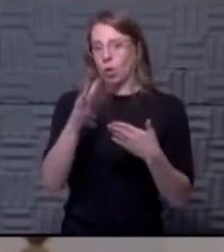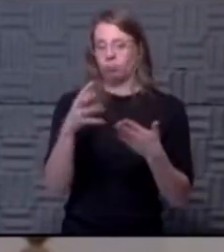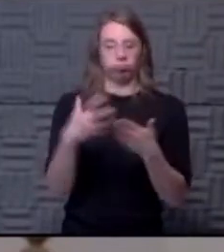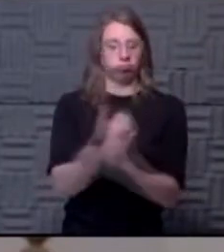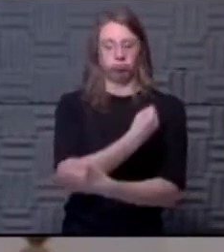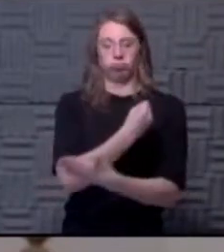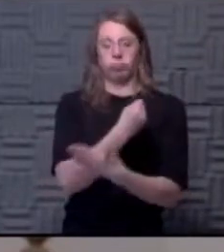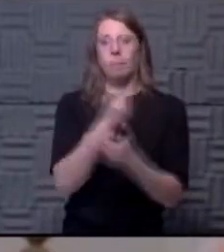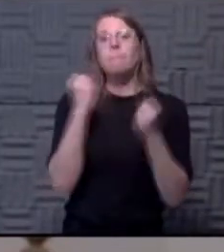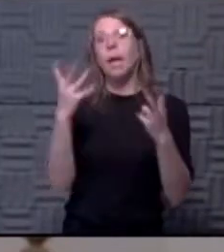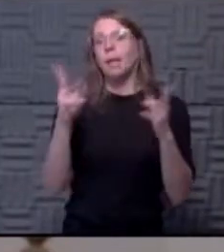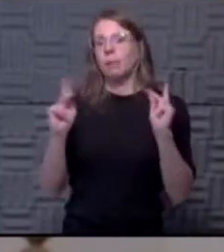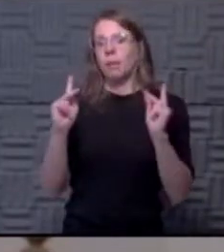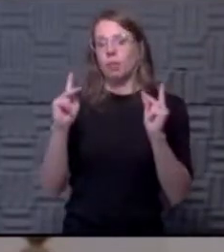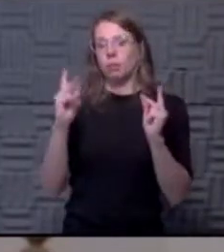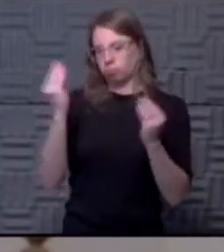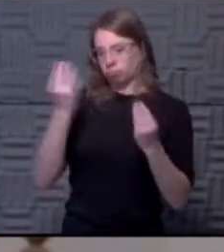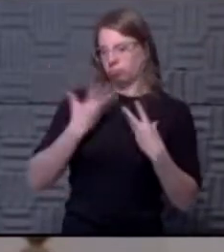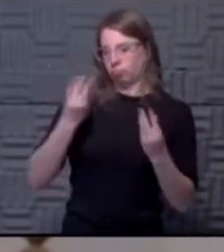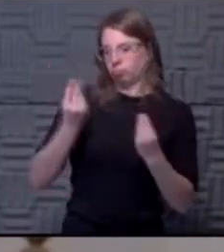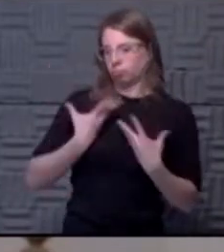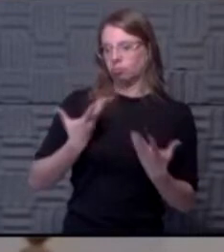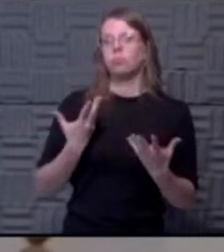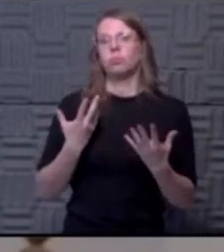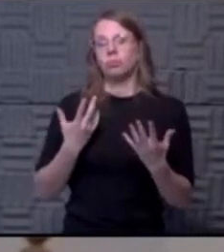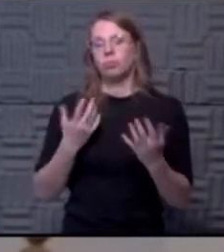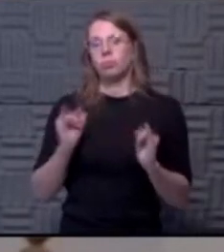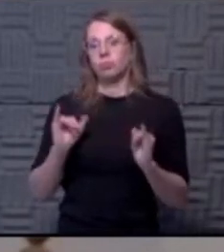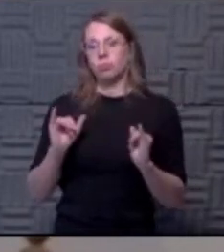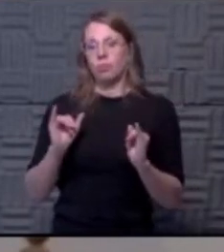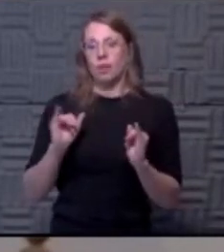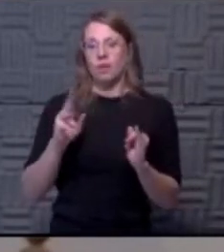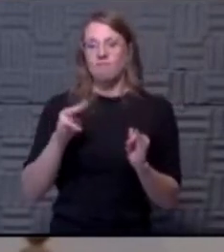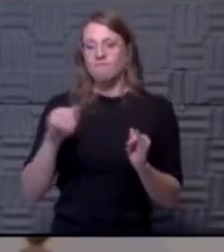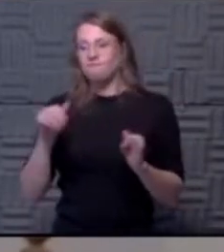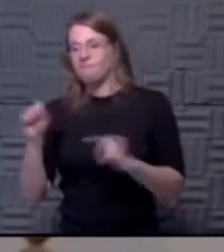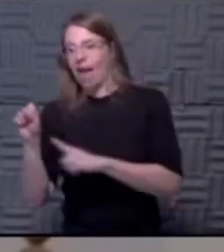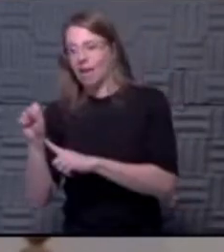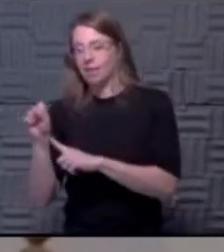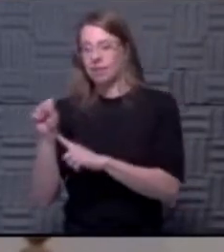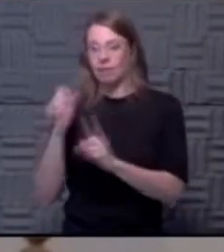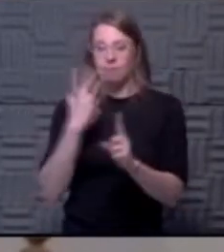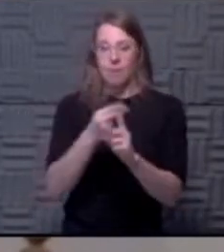forward with that. There's been all this focus on getting the mass amount of vaccination into the most